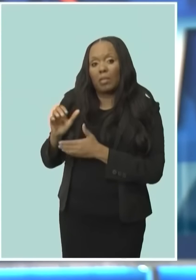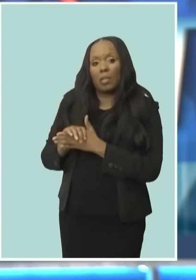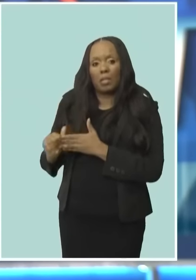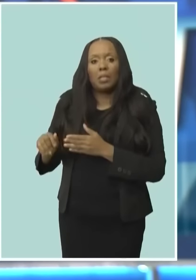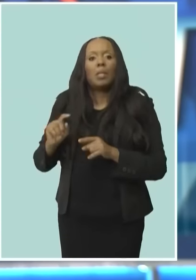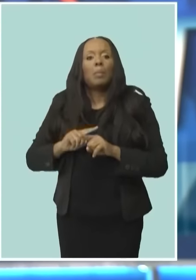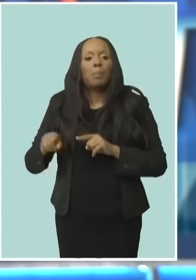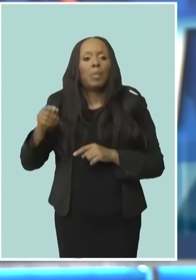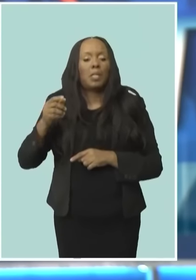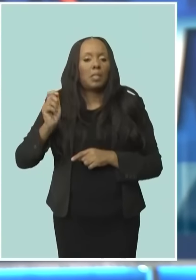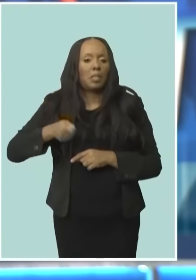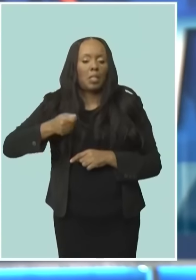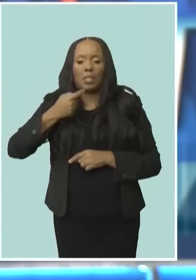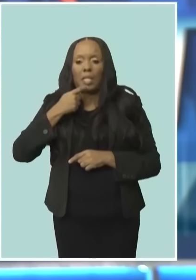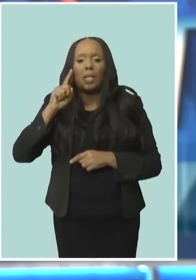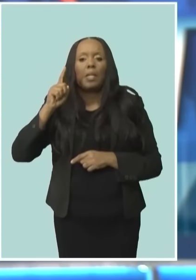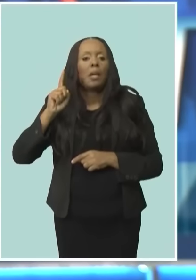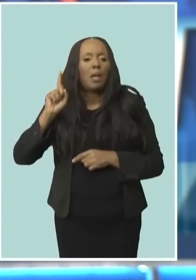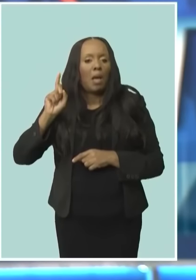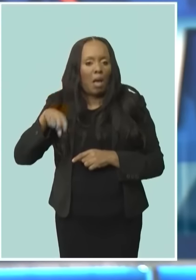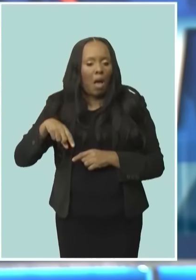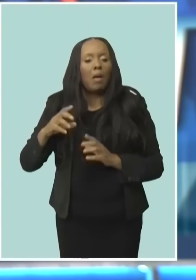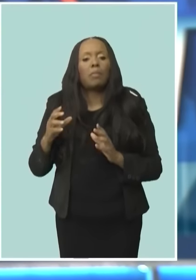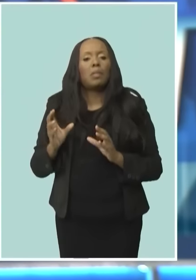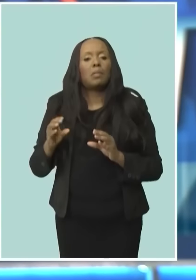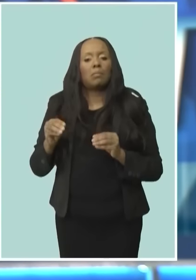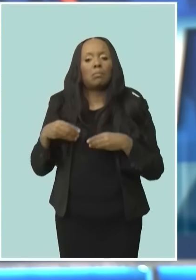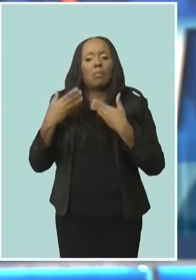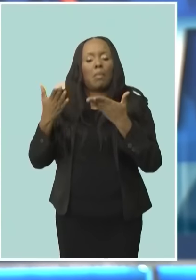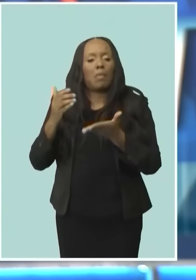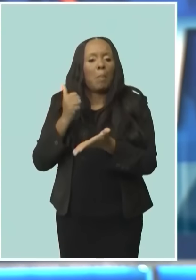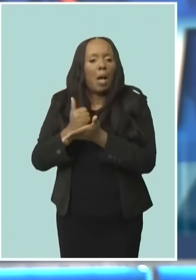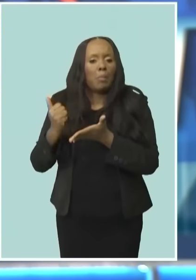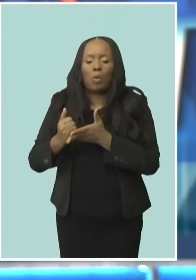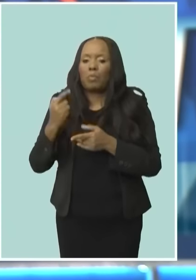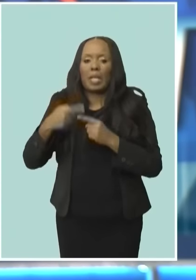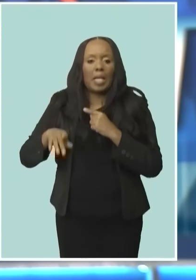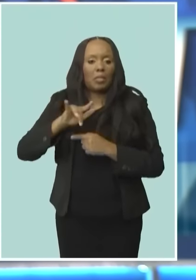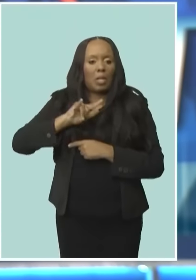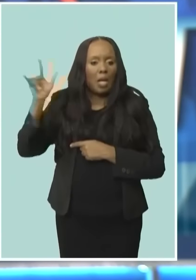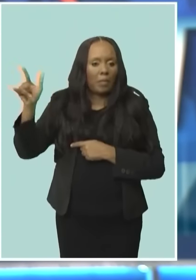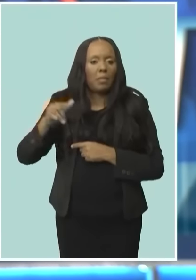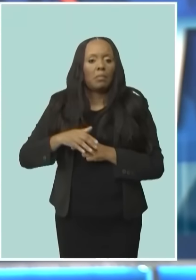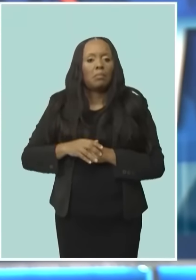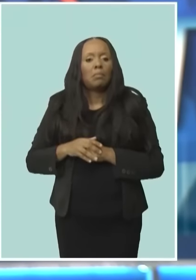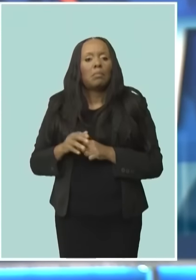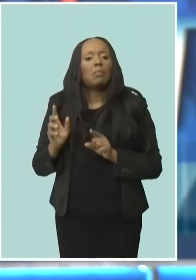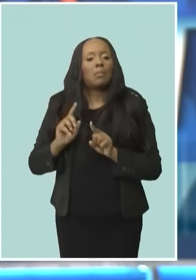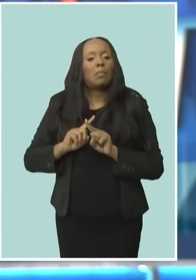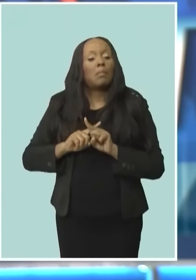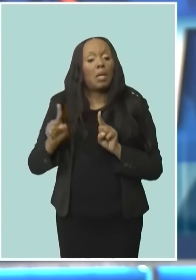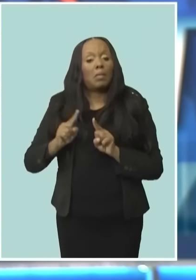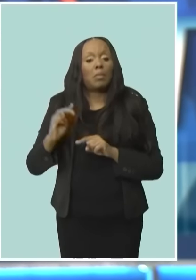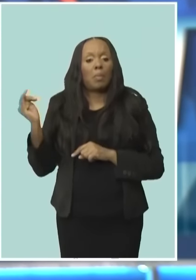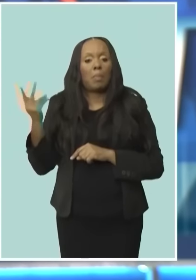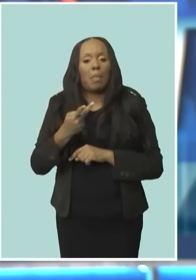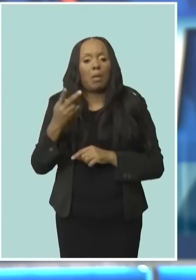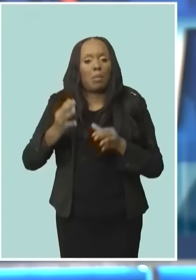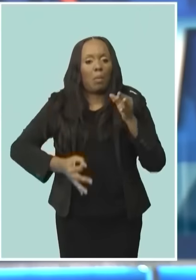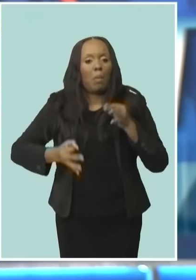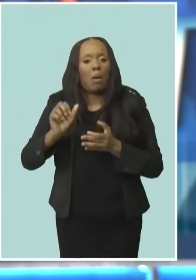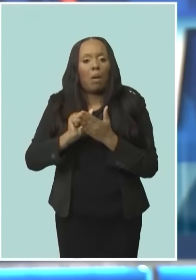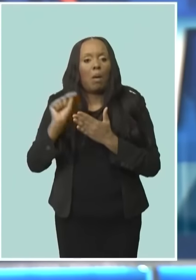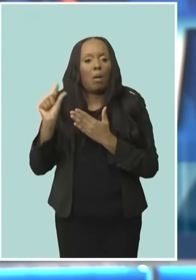documents. She was represented by King's Counsel Michael Lashley in association with Suthany Hall. Howard will return to